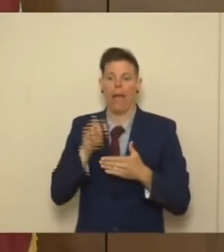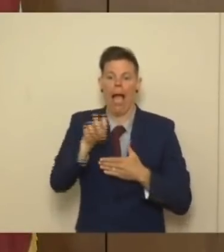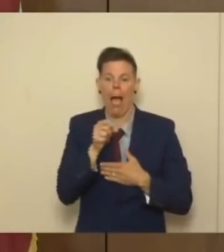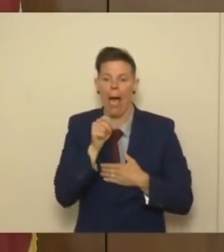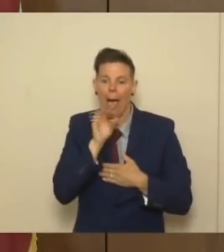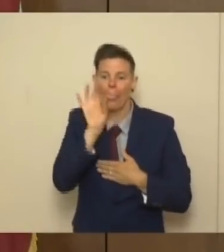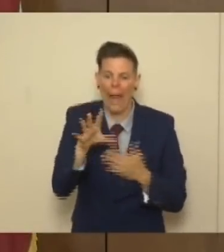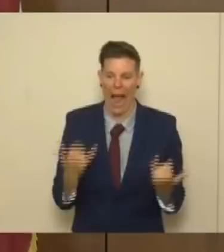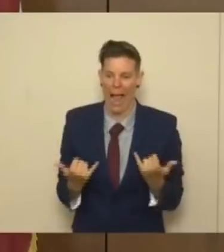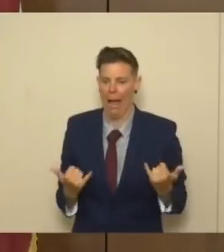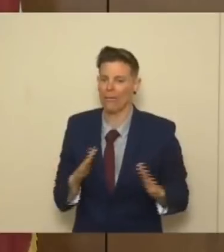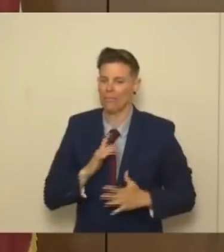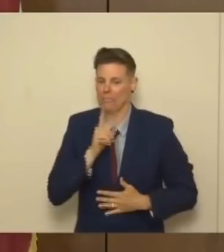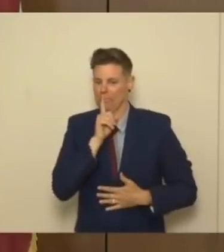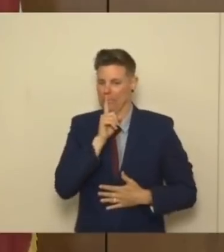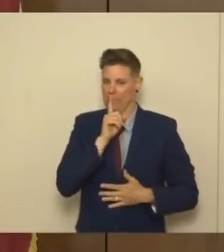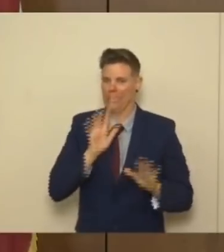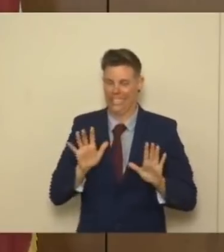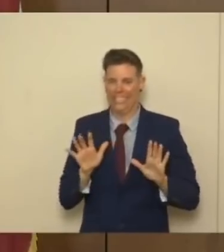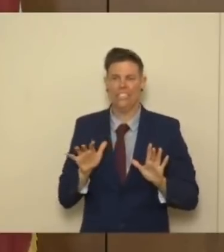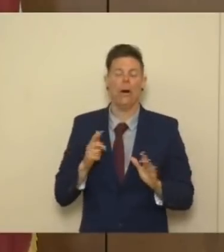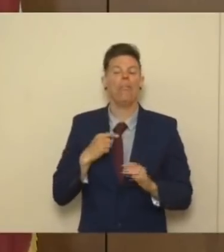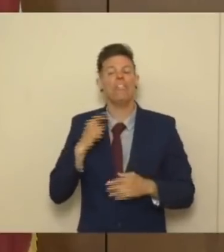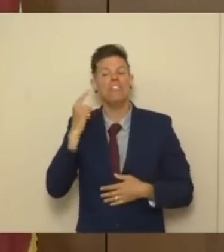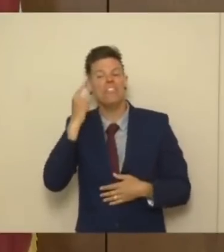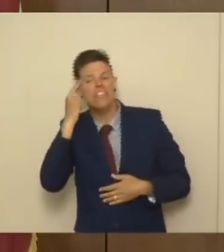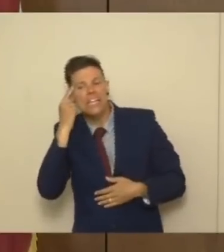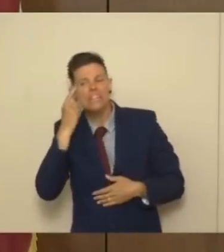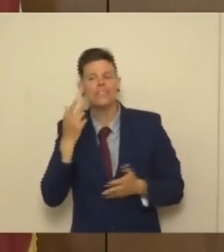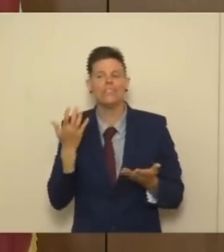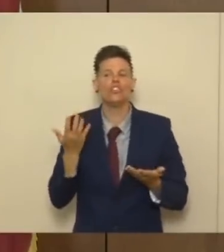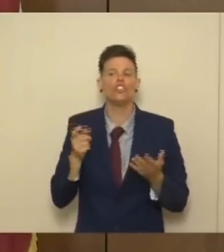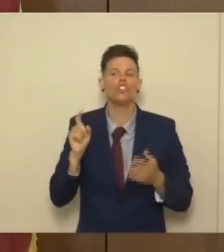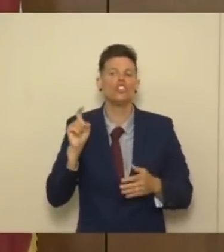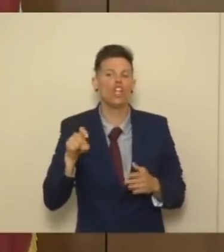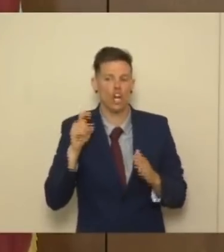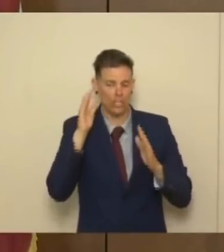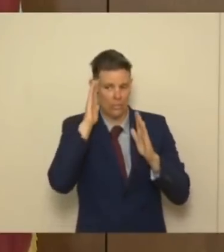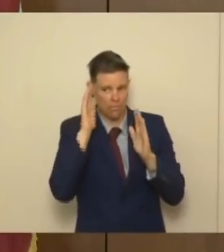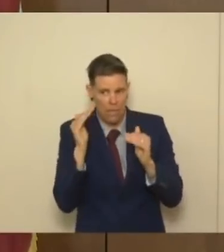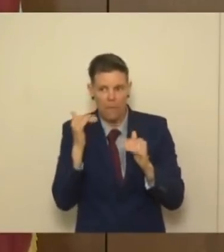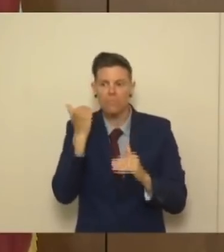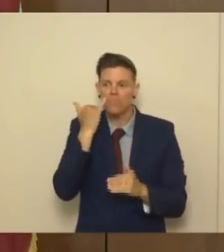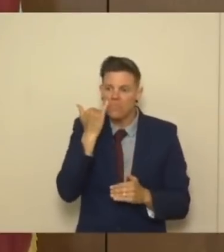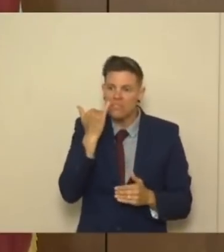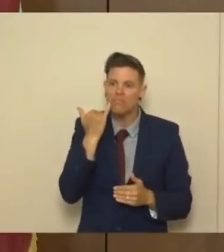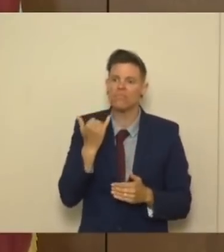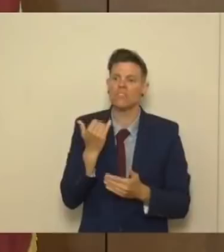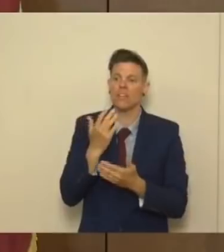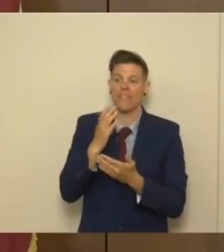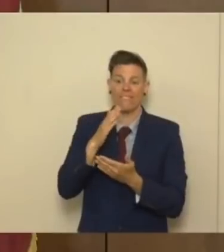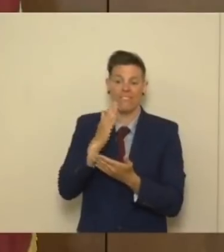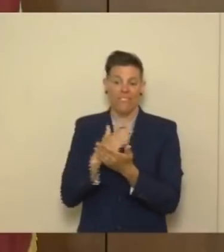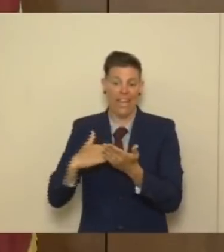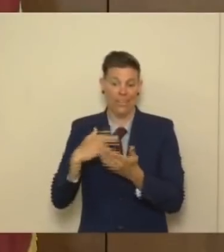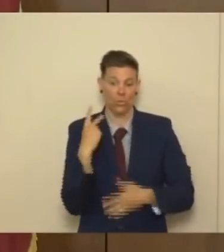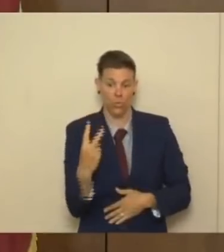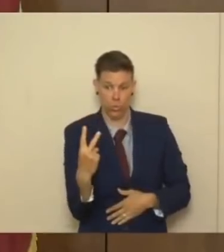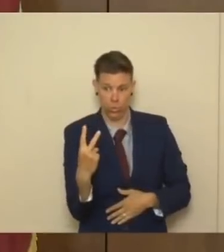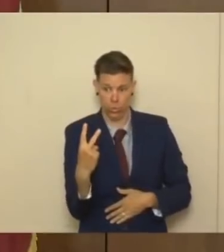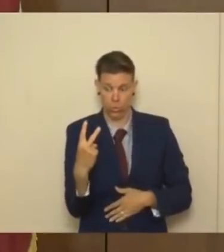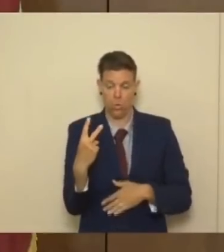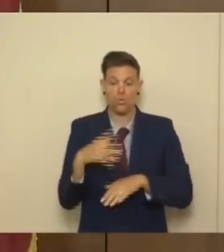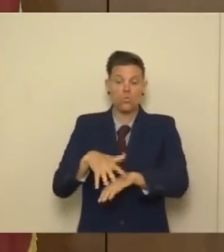should expect that if we are slowing where we are in phase 2, if we want to see some more data, if we're seeing